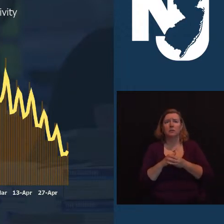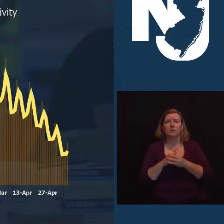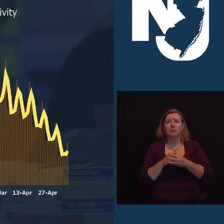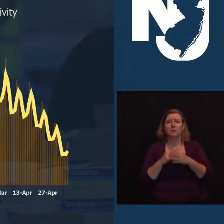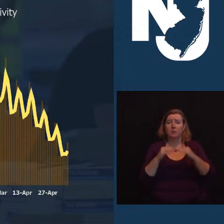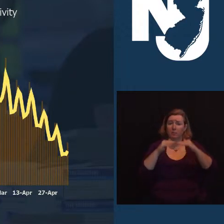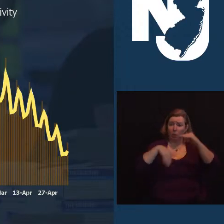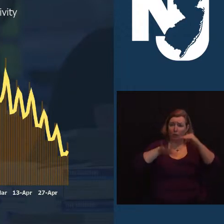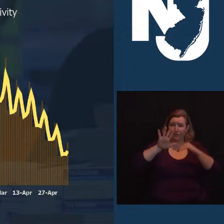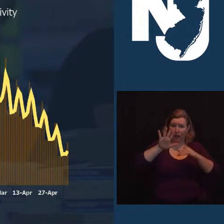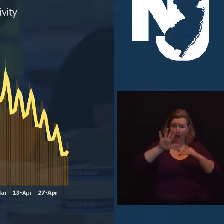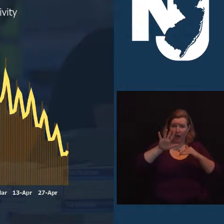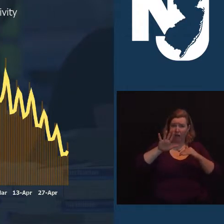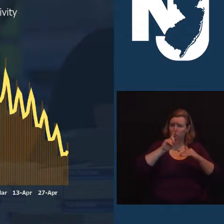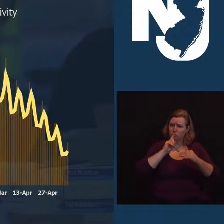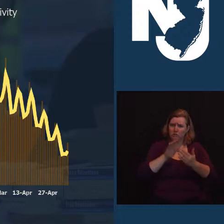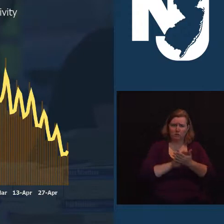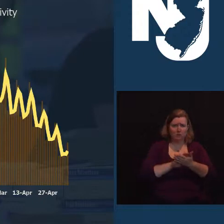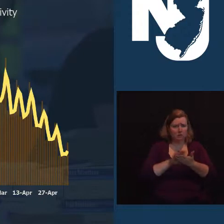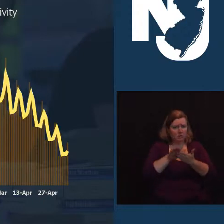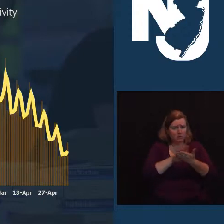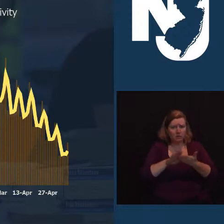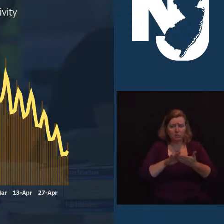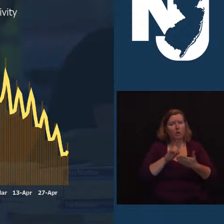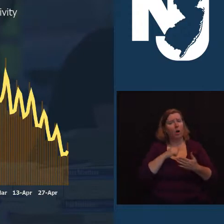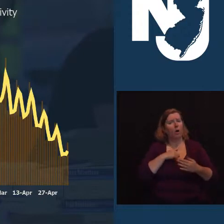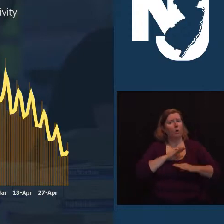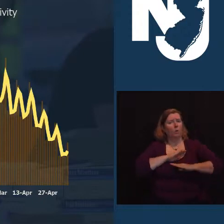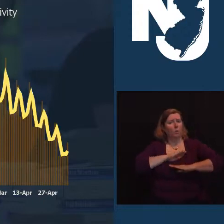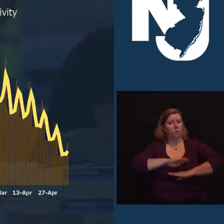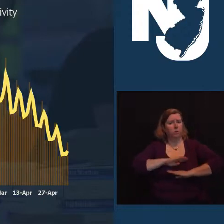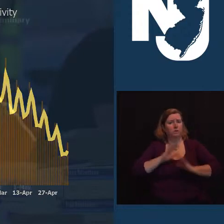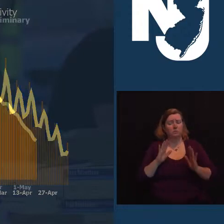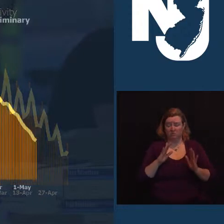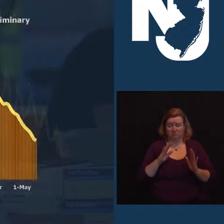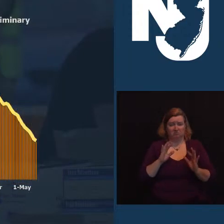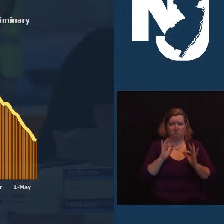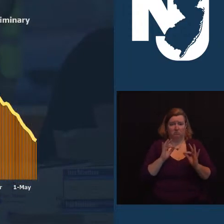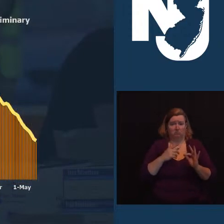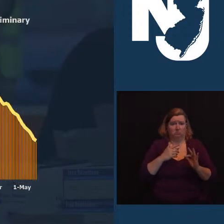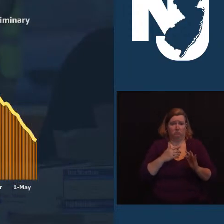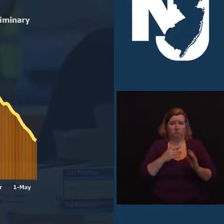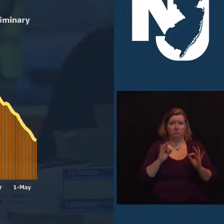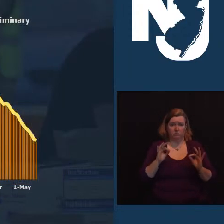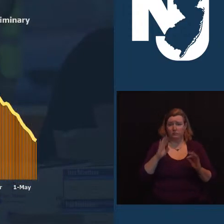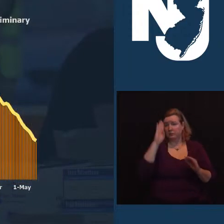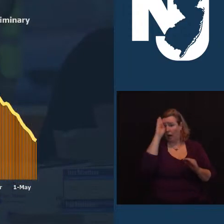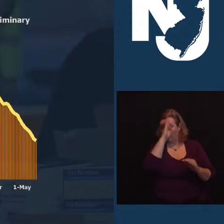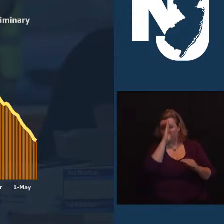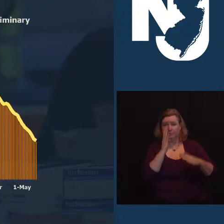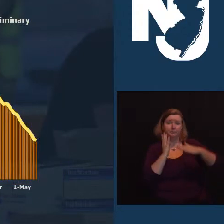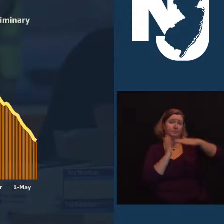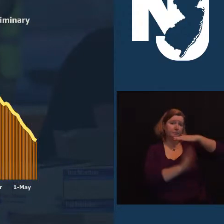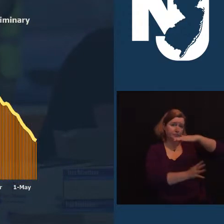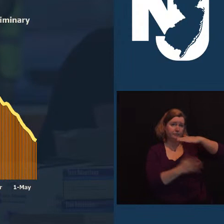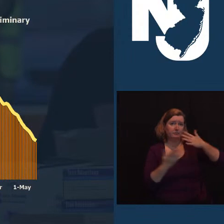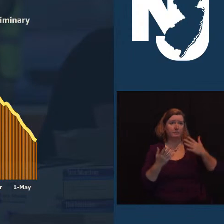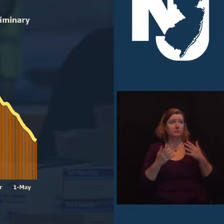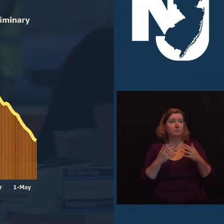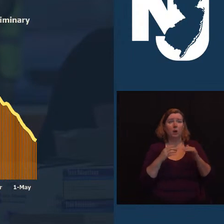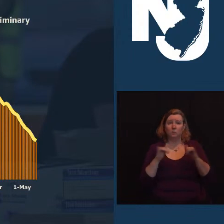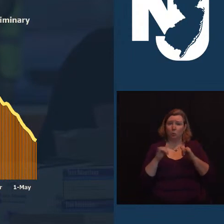5% is a nice data point as well. Our hospitals continue to go in the right